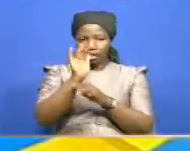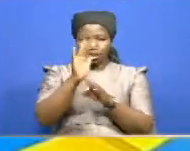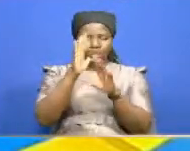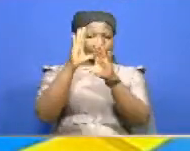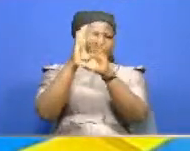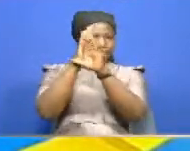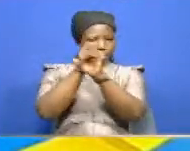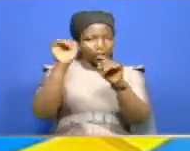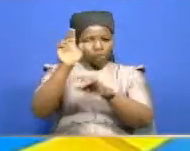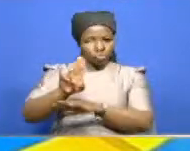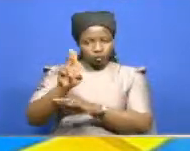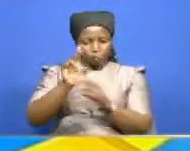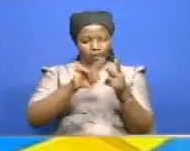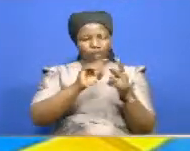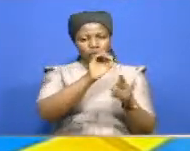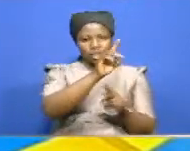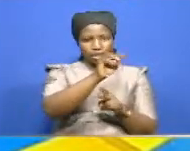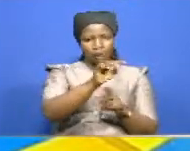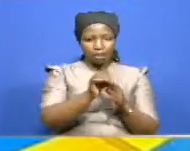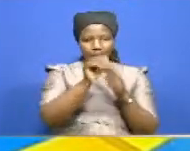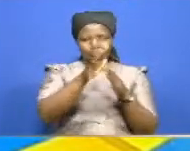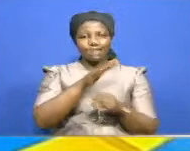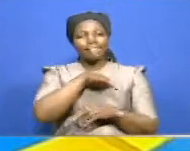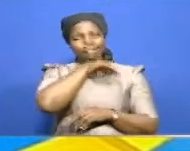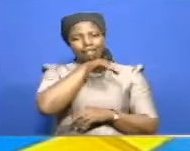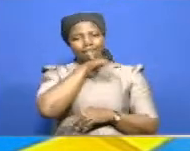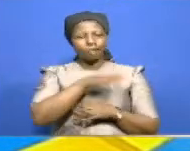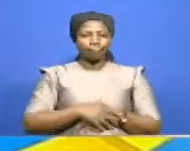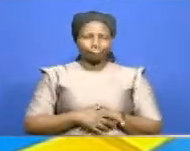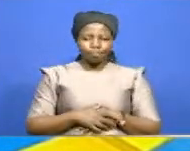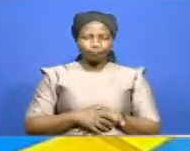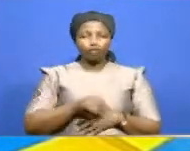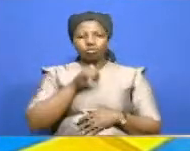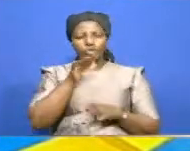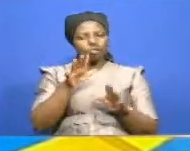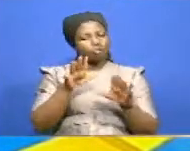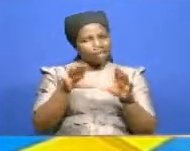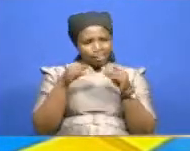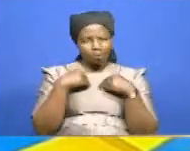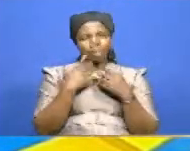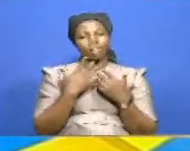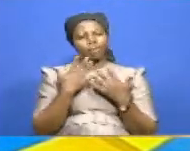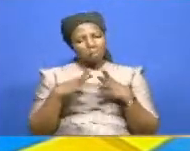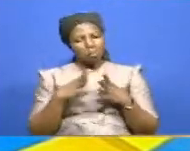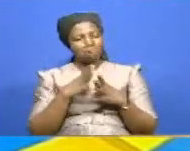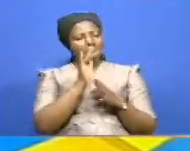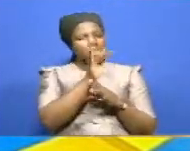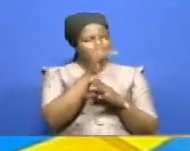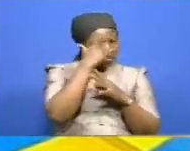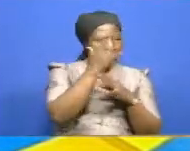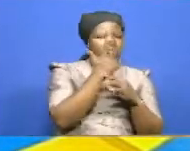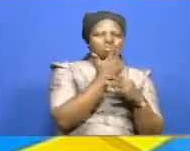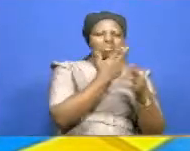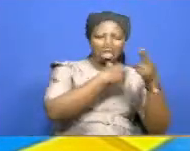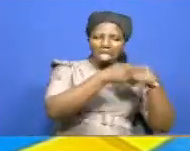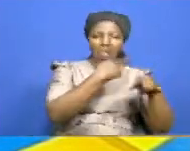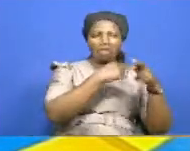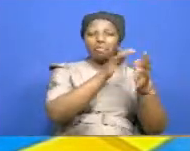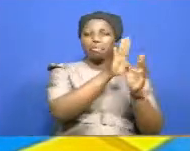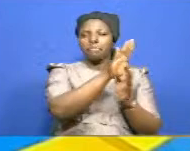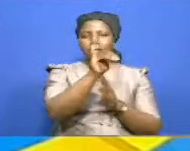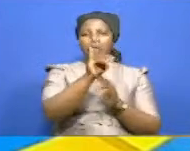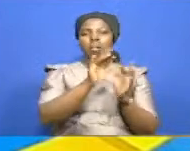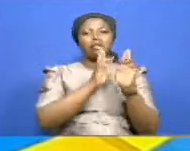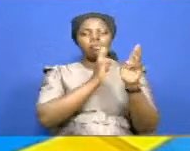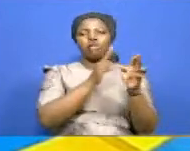Kenyatta and ODM leader Raila Odinga not to entertain sideshows from those calling for a review of the BBI report and